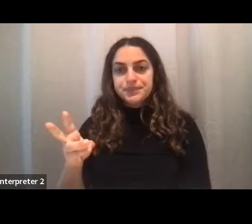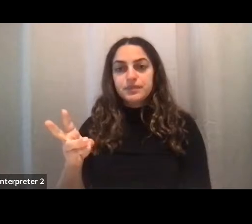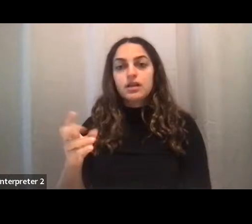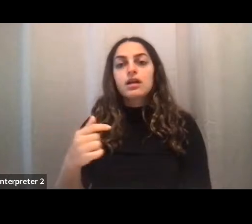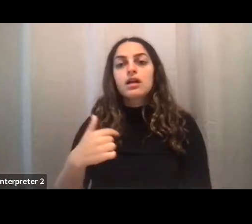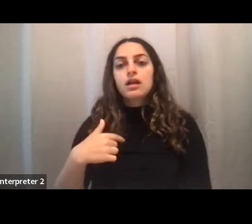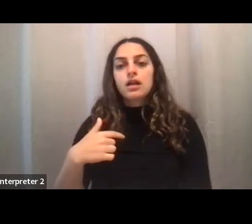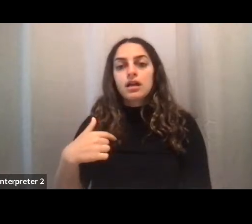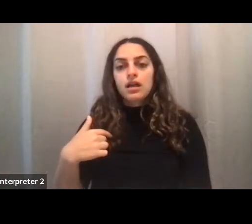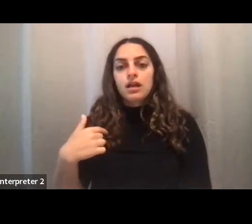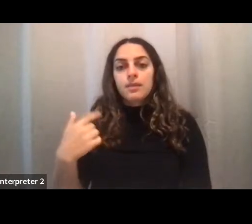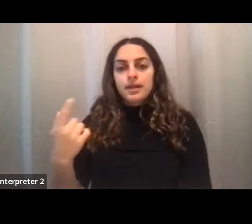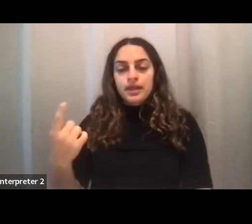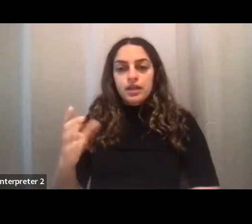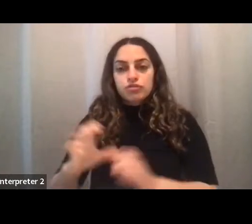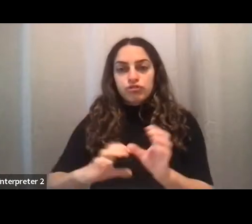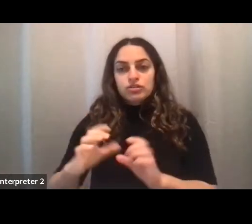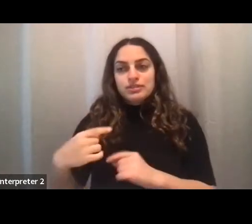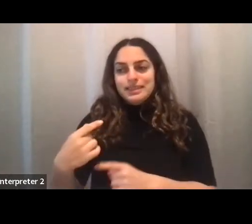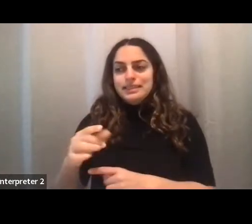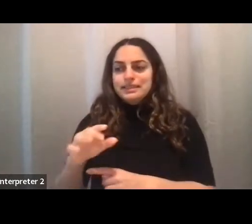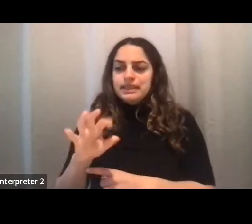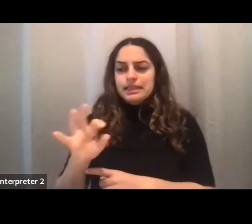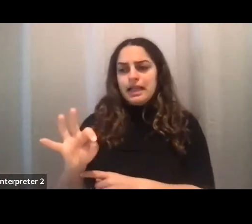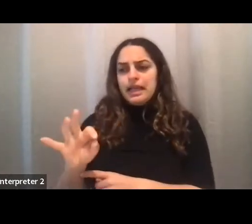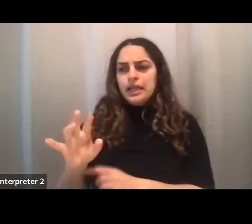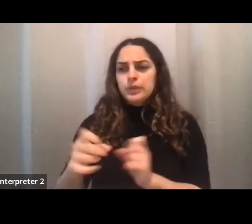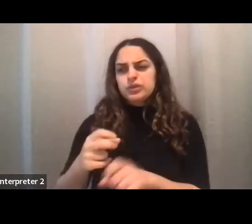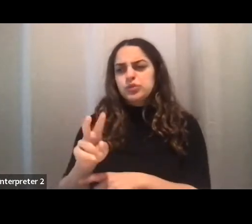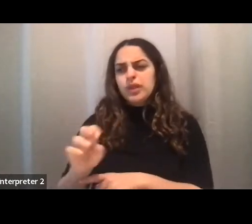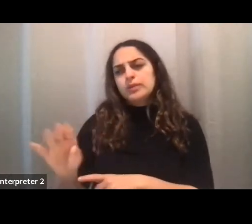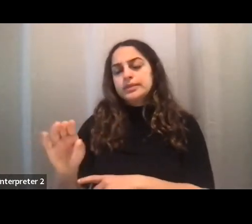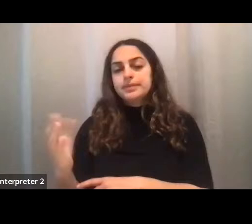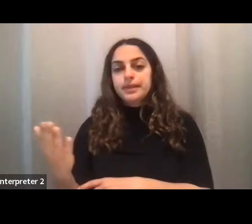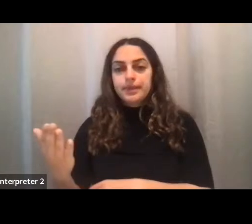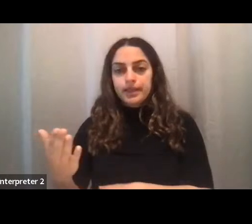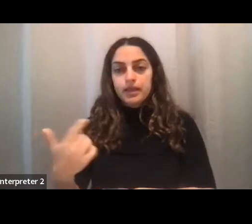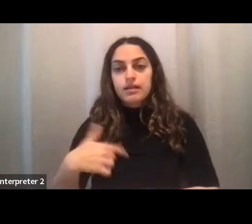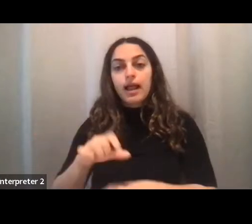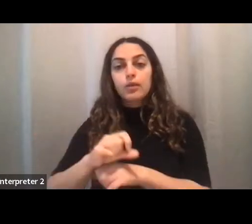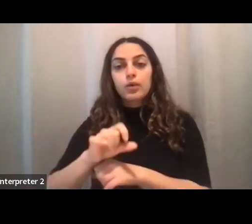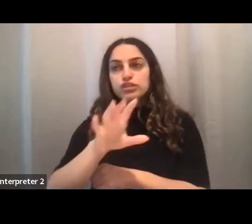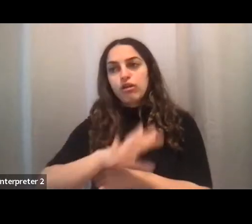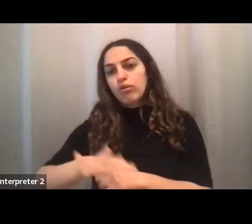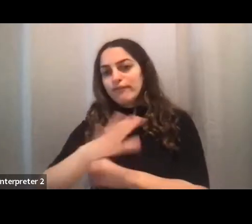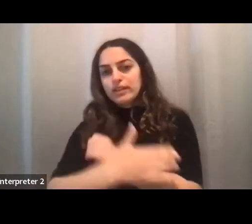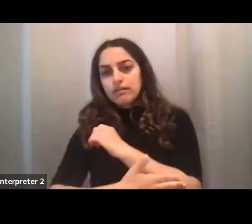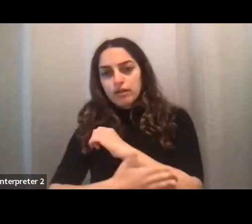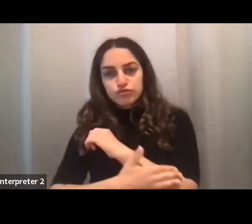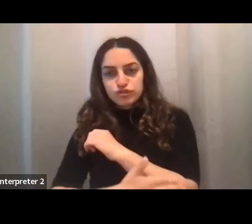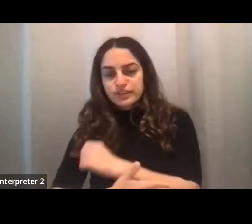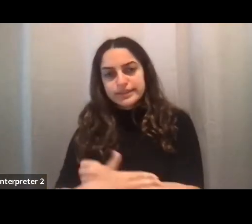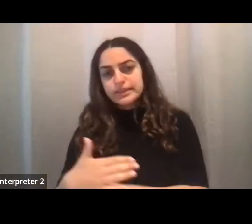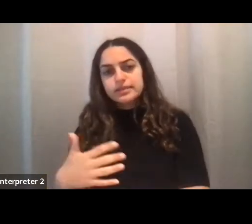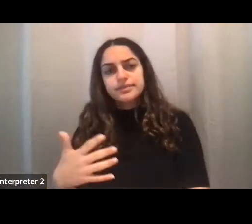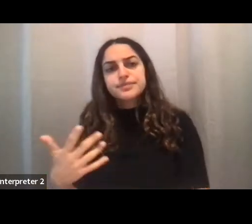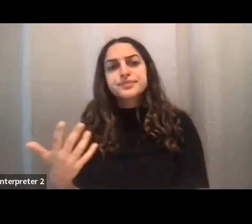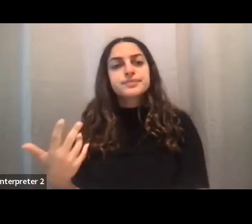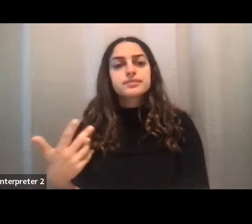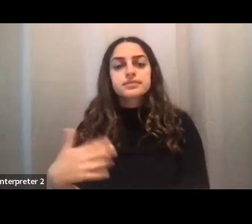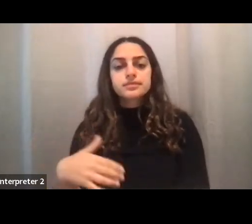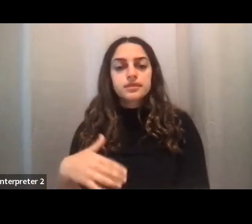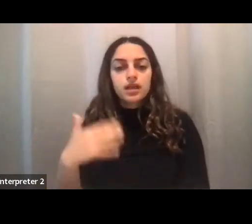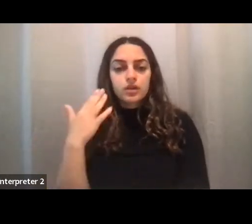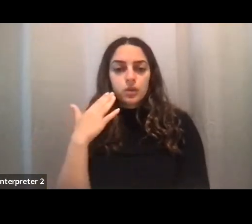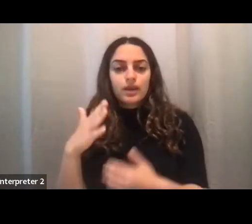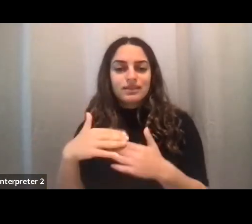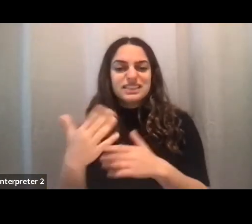construction since 99 2000 maybe and i worked all over the country you know at least 15